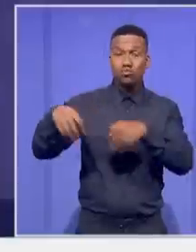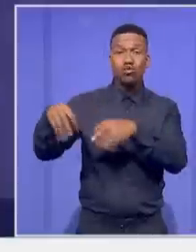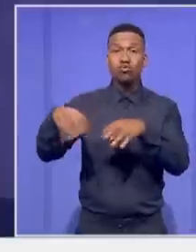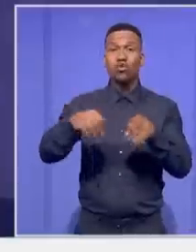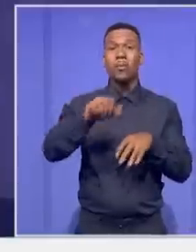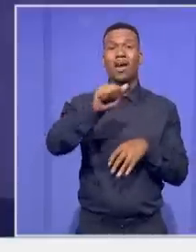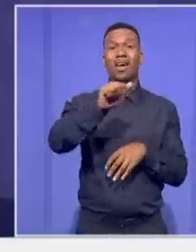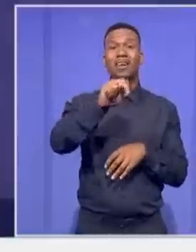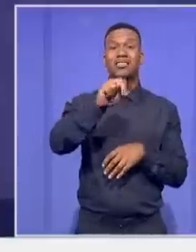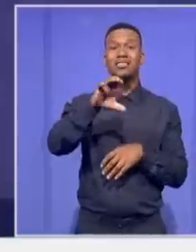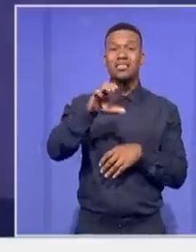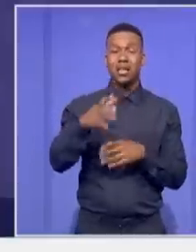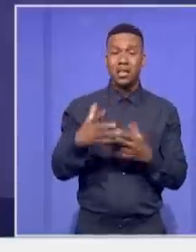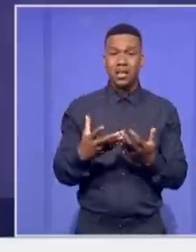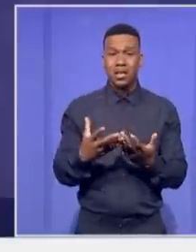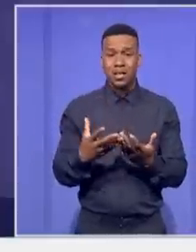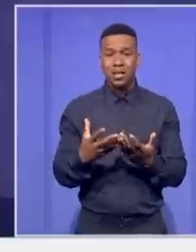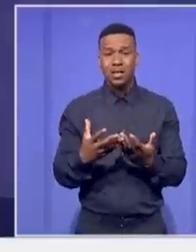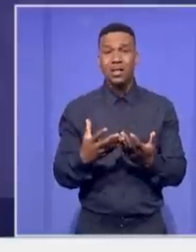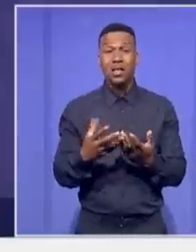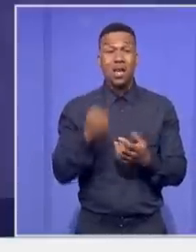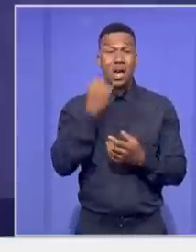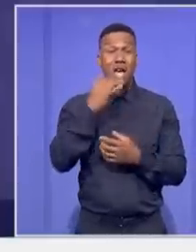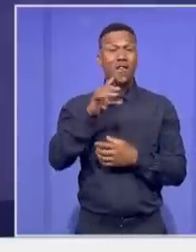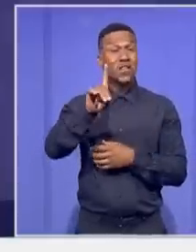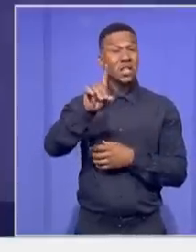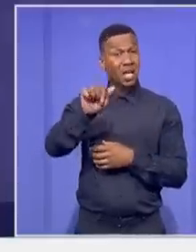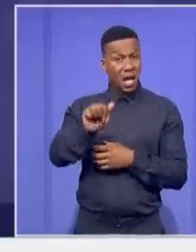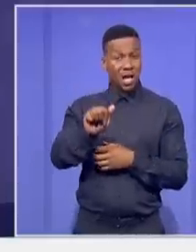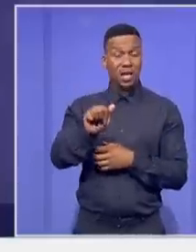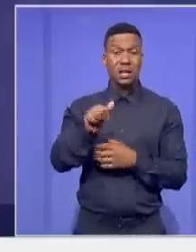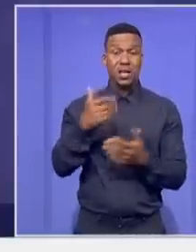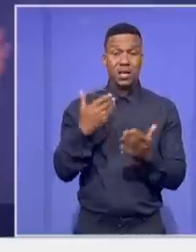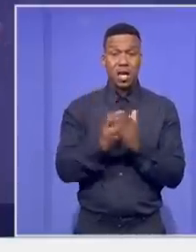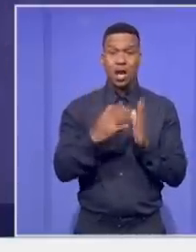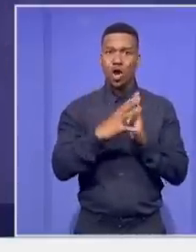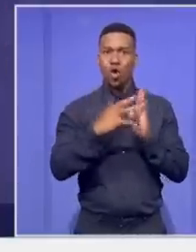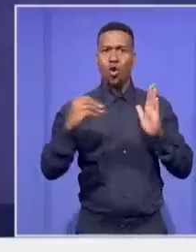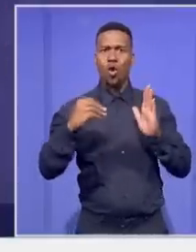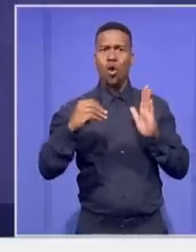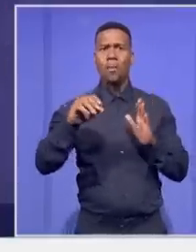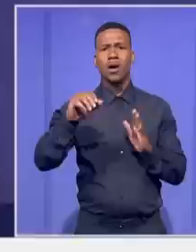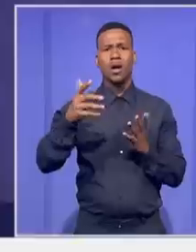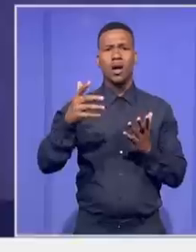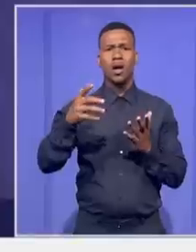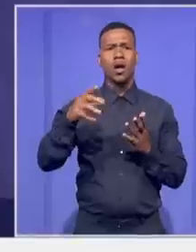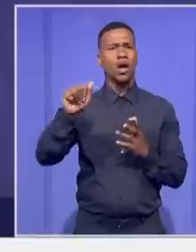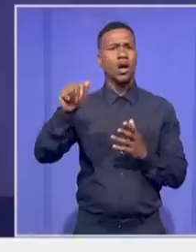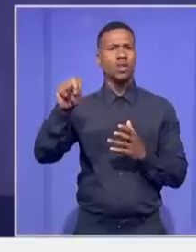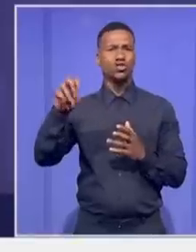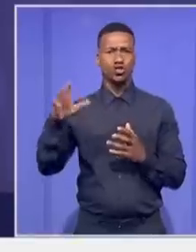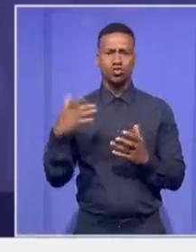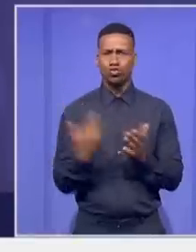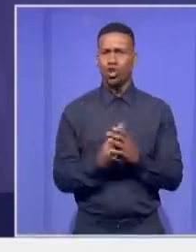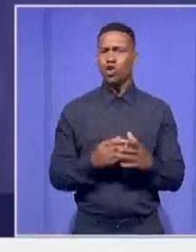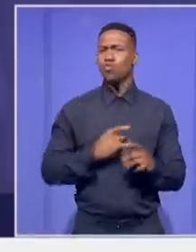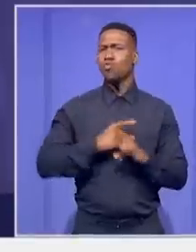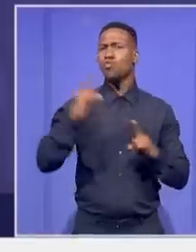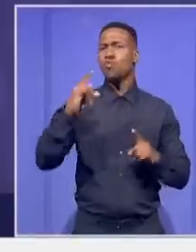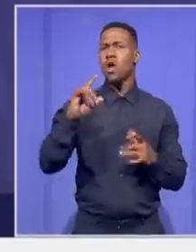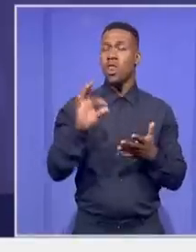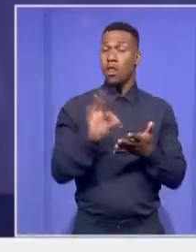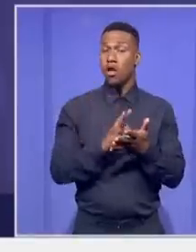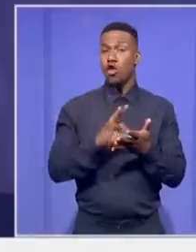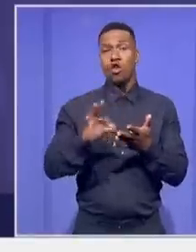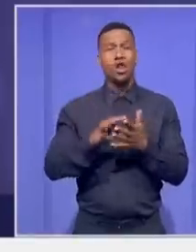doomed. If only the DA could be a better ANC, it would win the elections comfortably, was the central message of